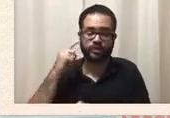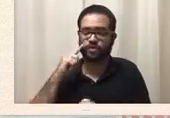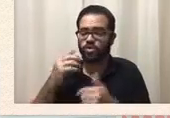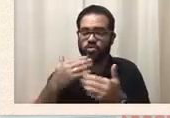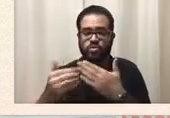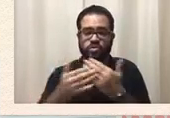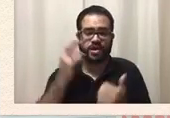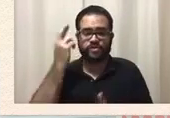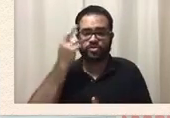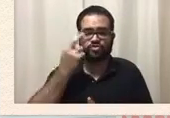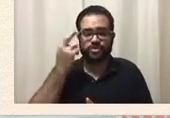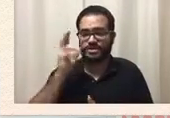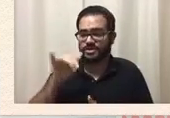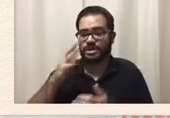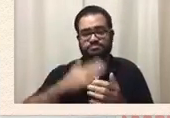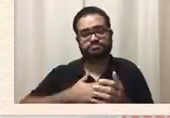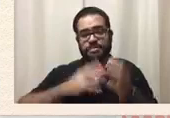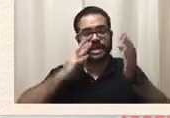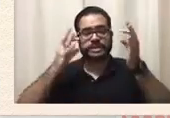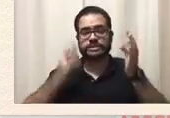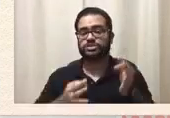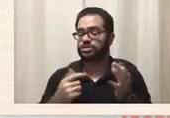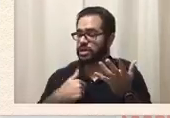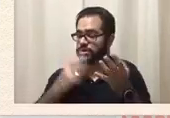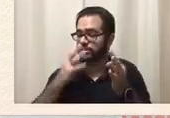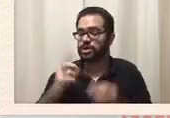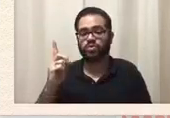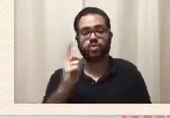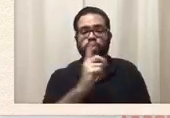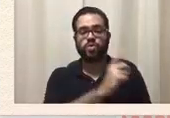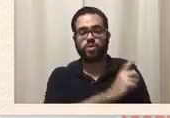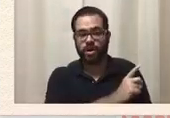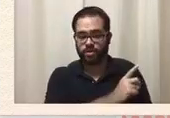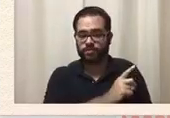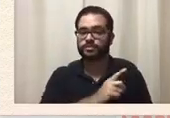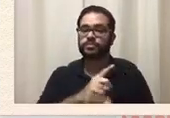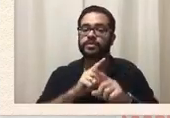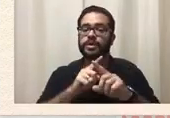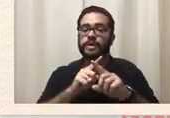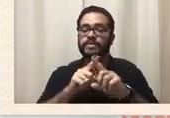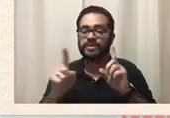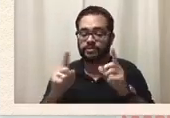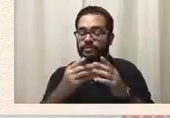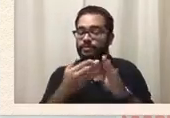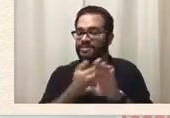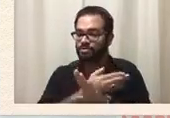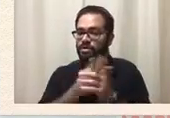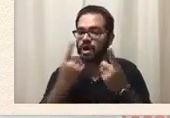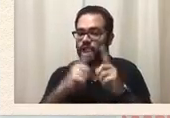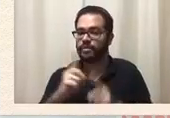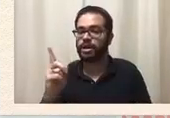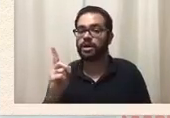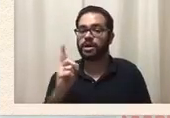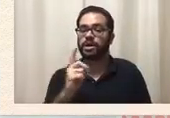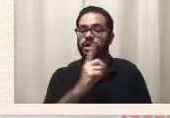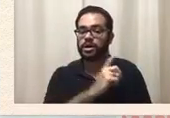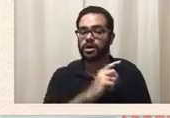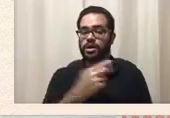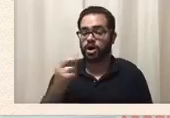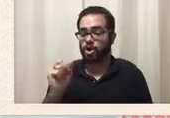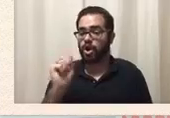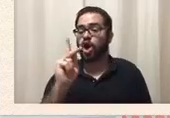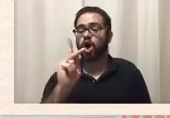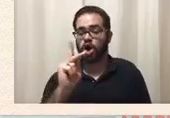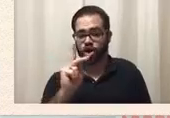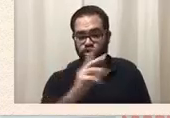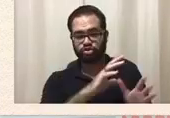made. Before I took my second step, Hawk had grabbed me from behind, lifted me